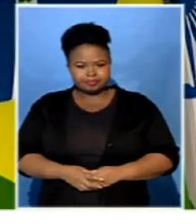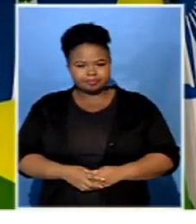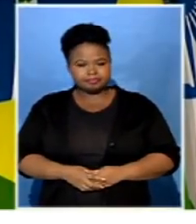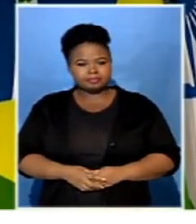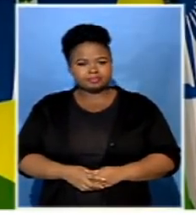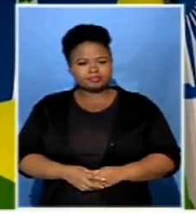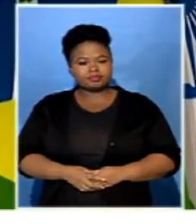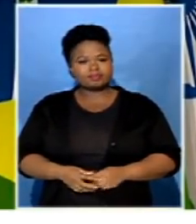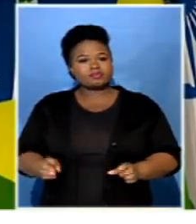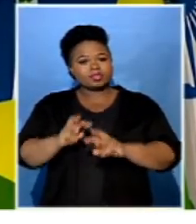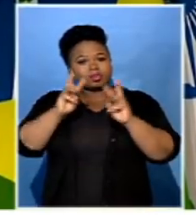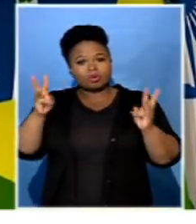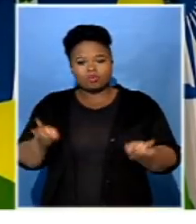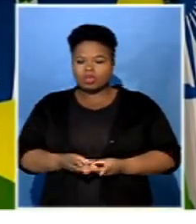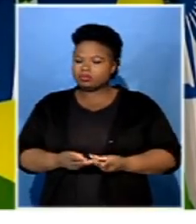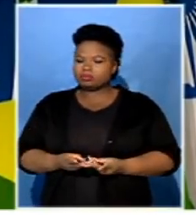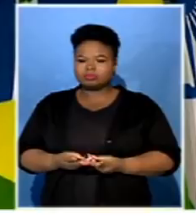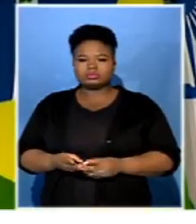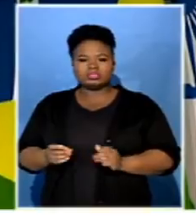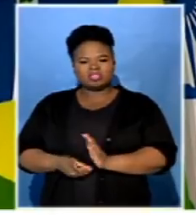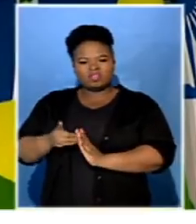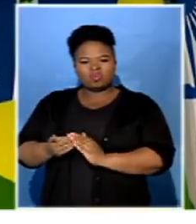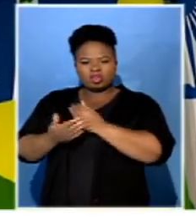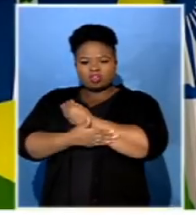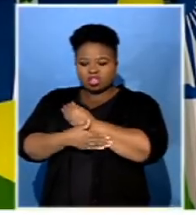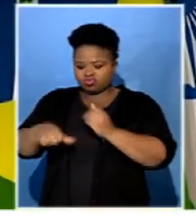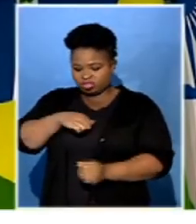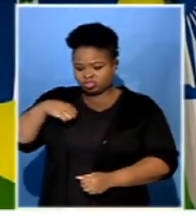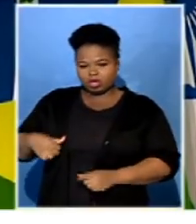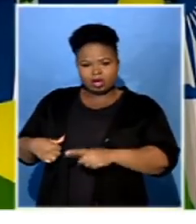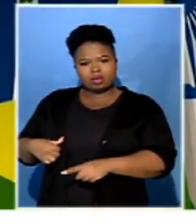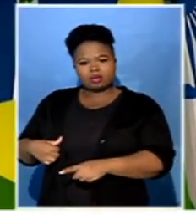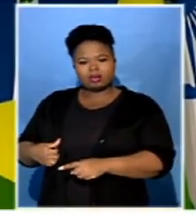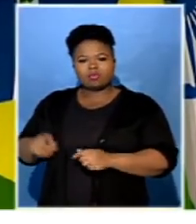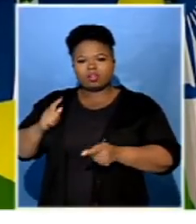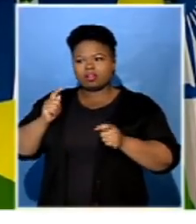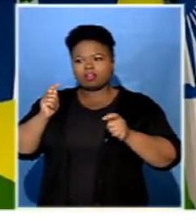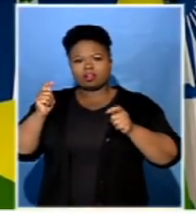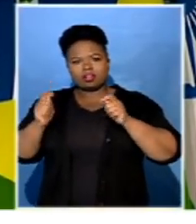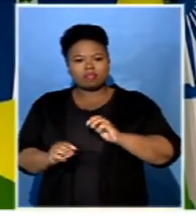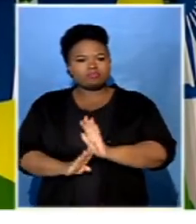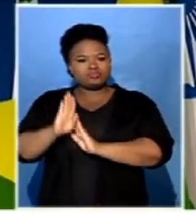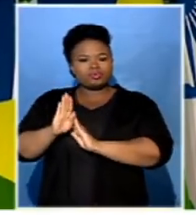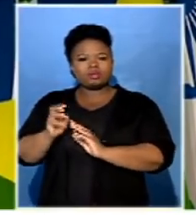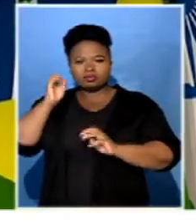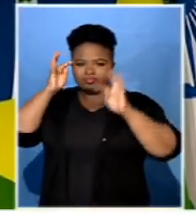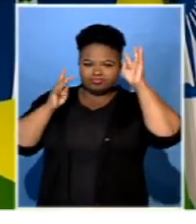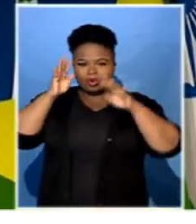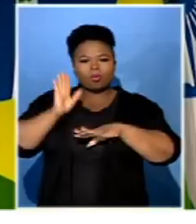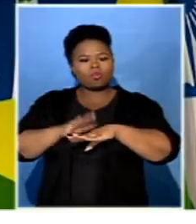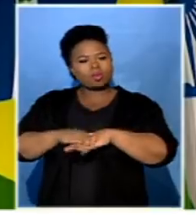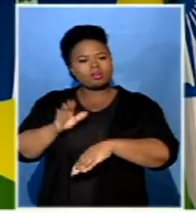As the world's biggest developing country, China will ride the trend of the times and pursue